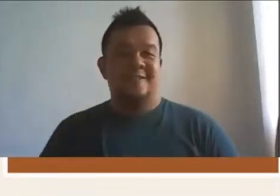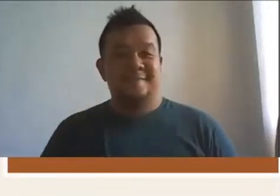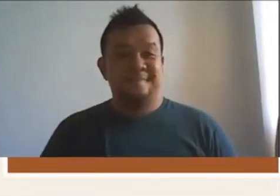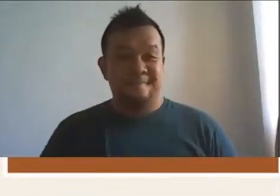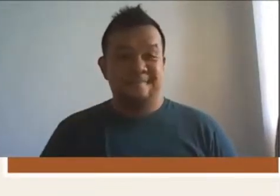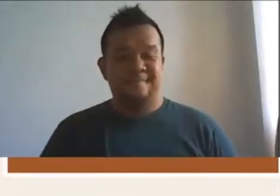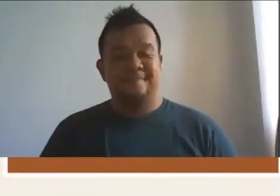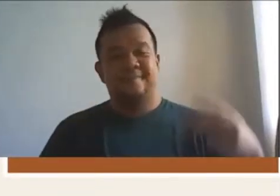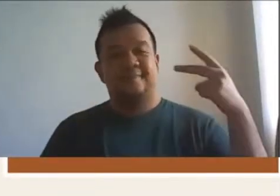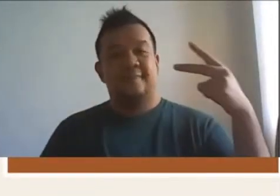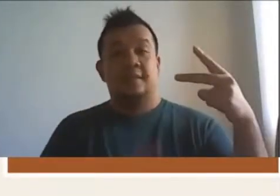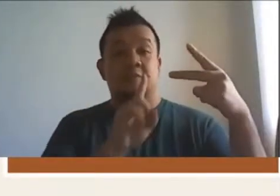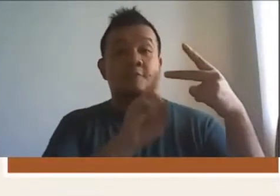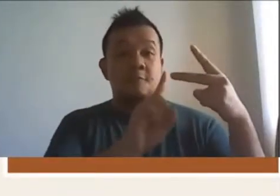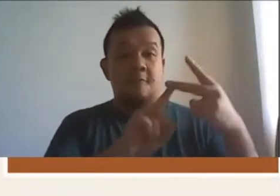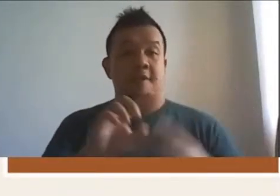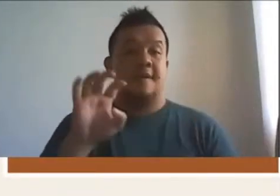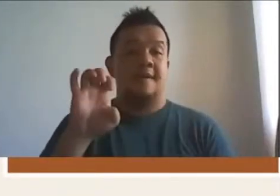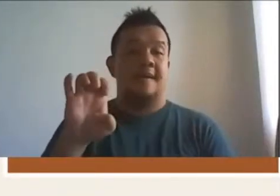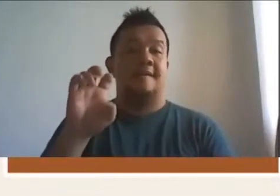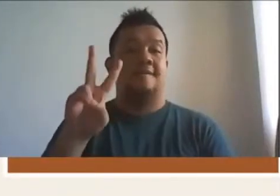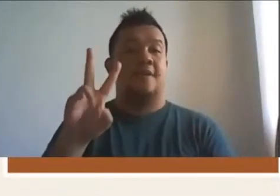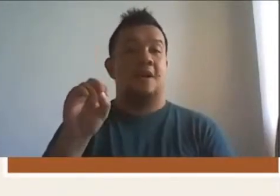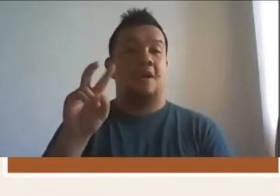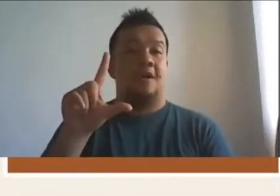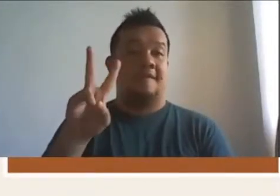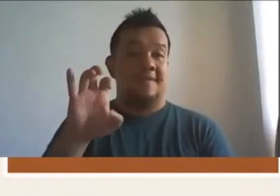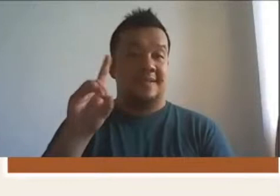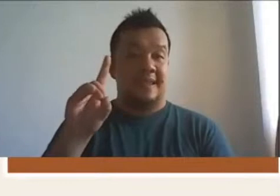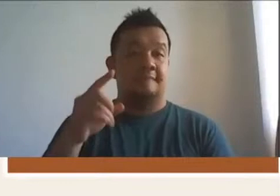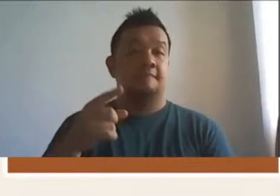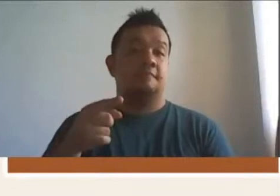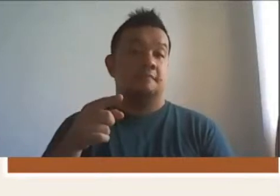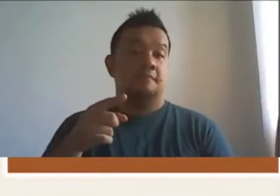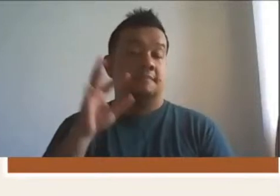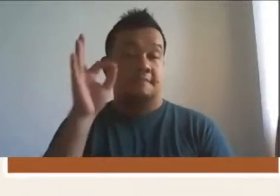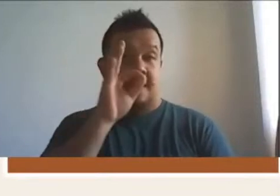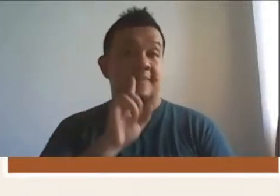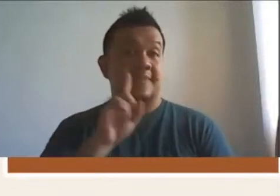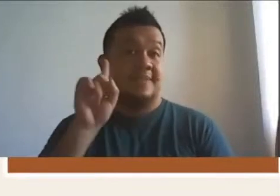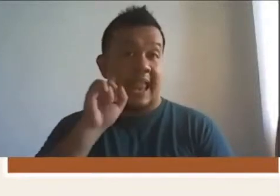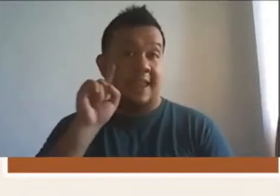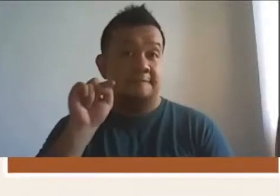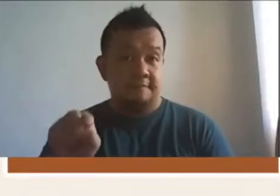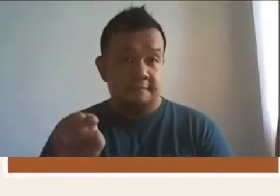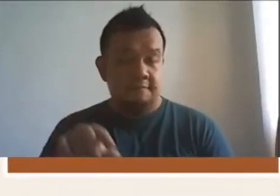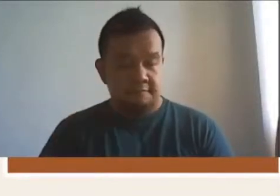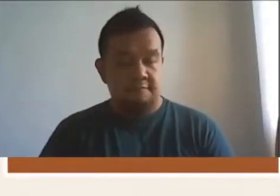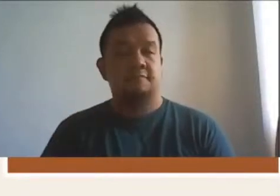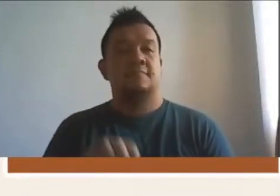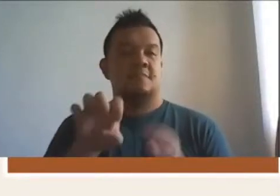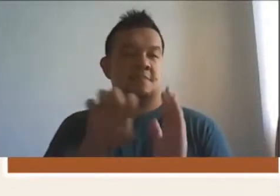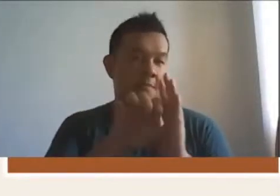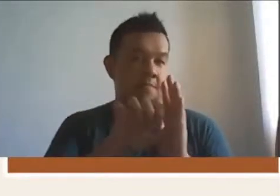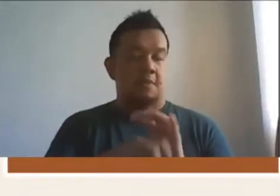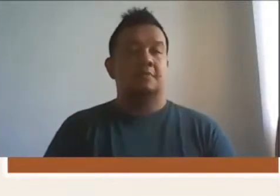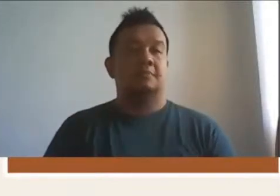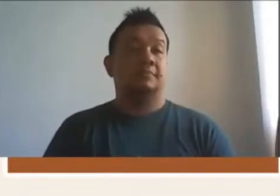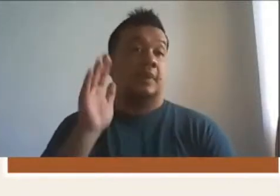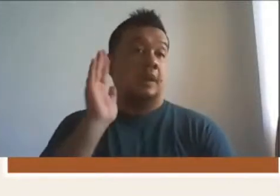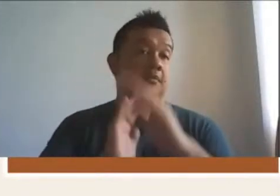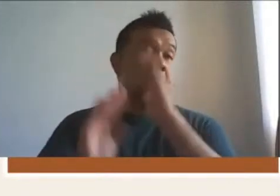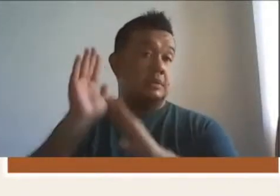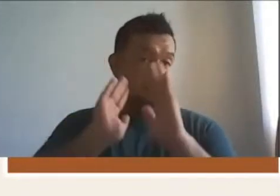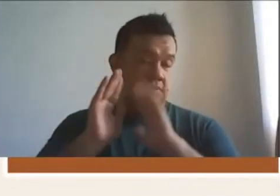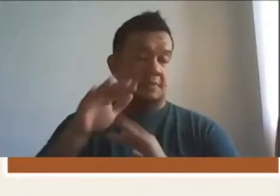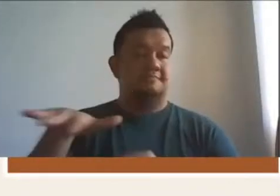evolved from Filipino deaf. What that means is that, for example, in history, there are groups of deaf people.